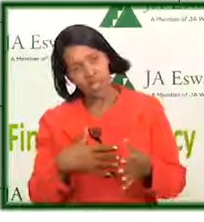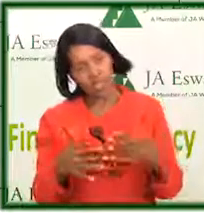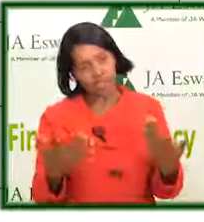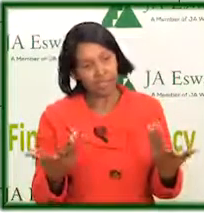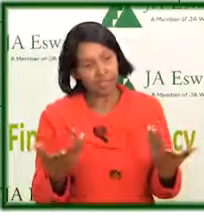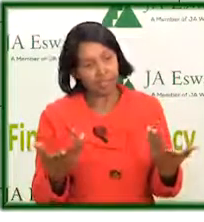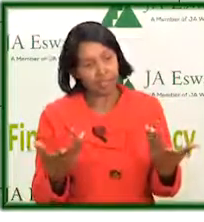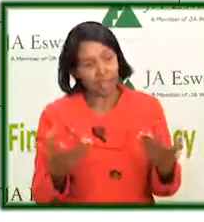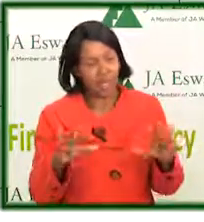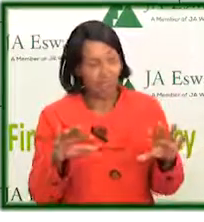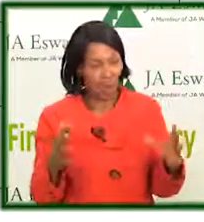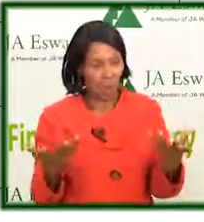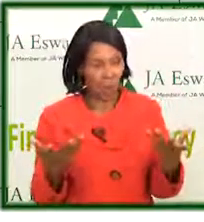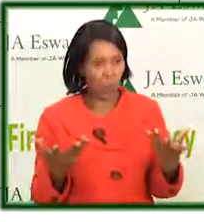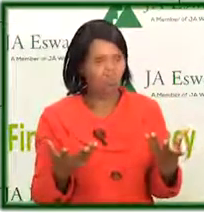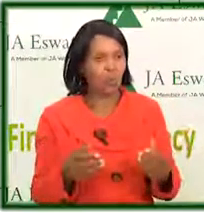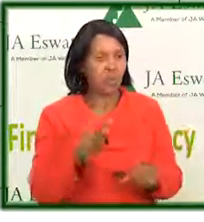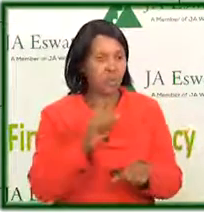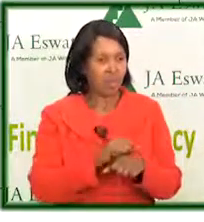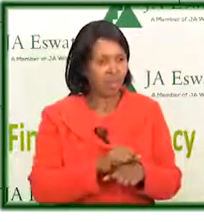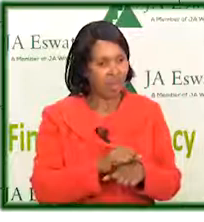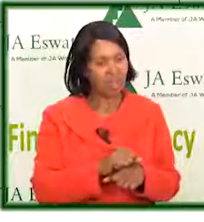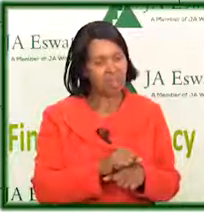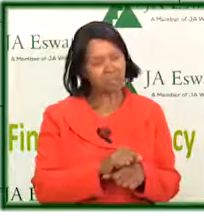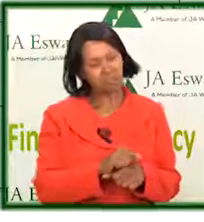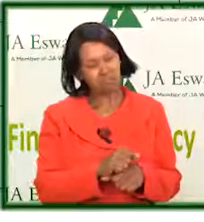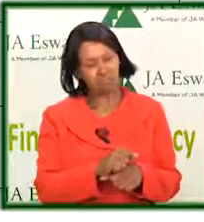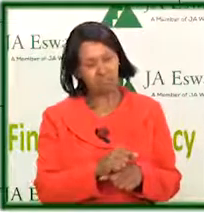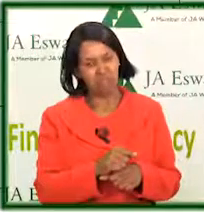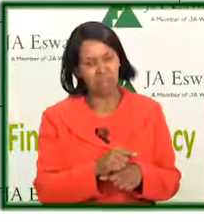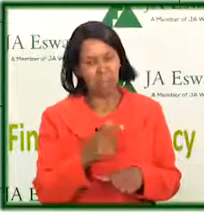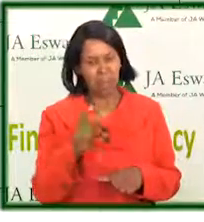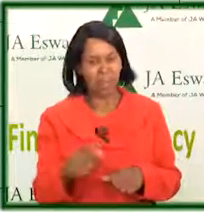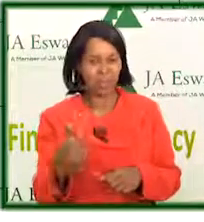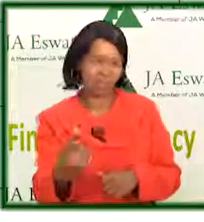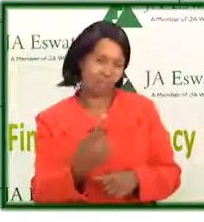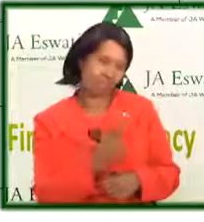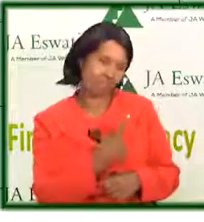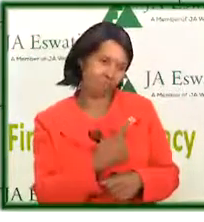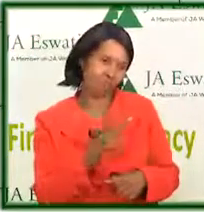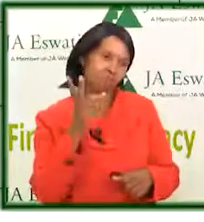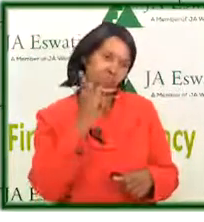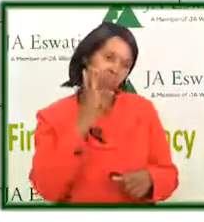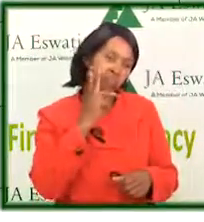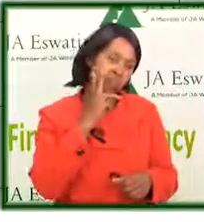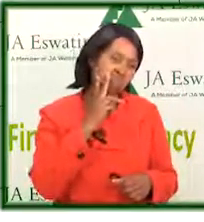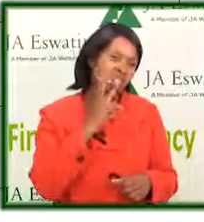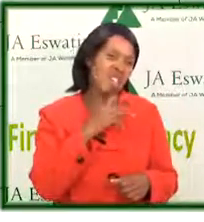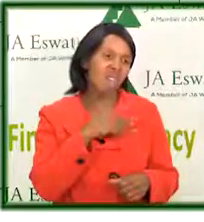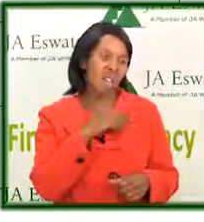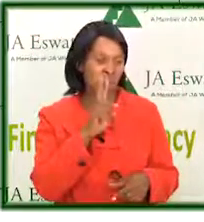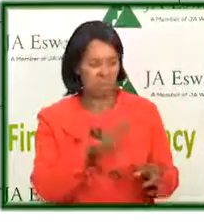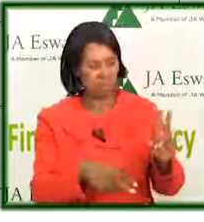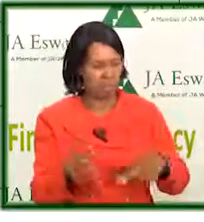the benefits of the product or service. Whatever you do, don't argue with the customer. Think